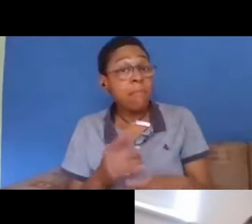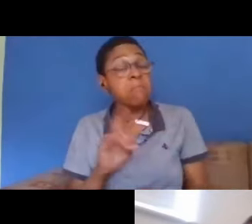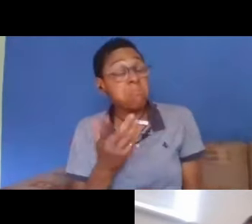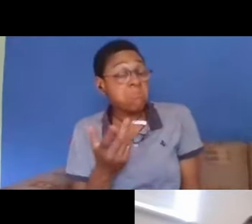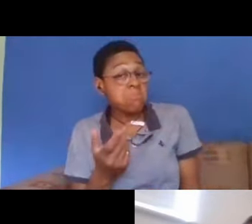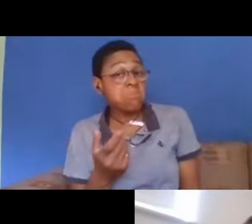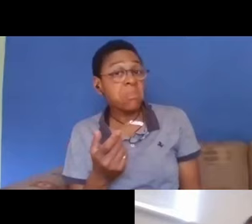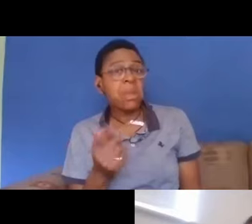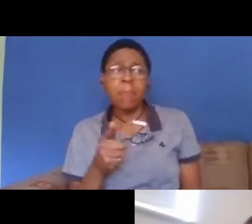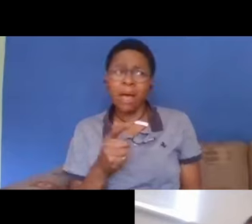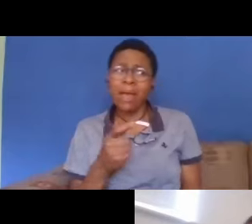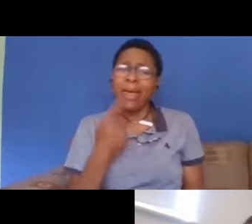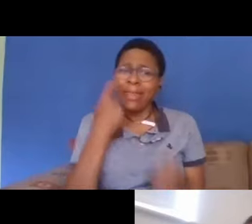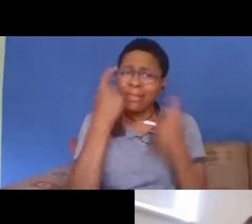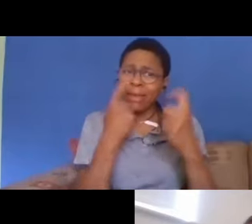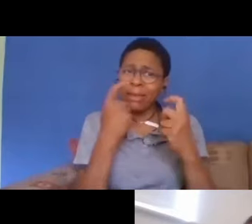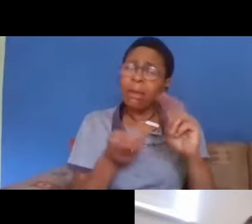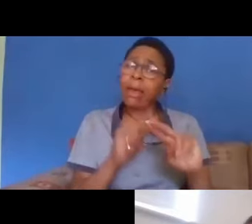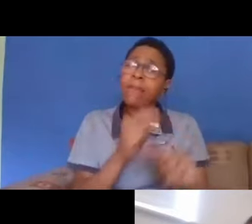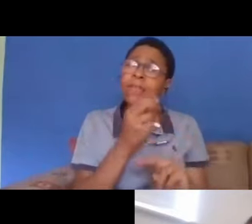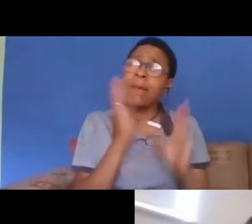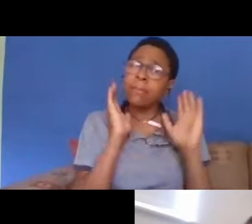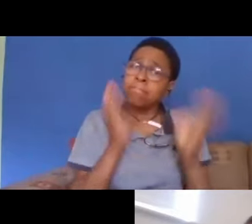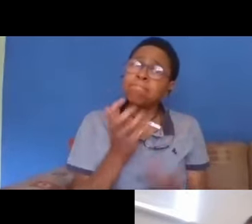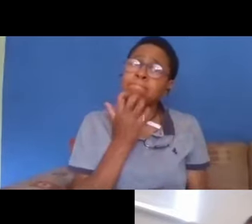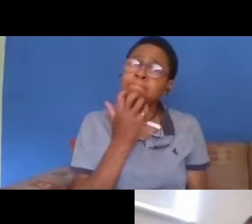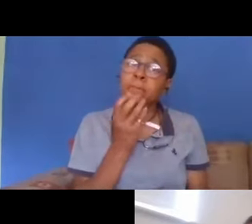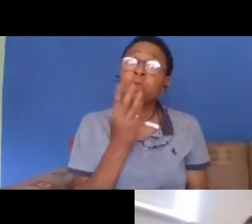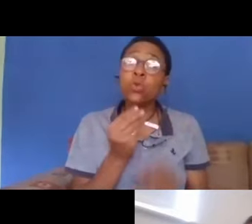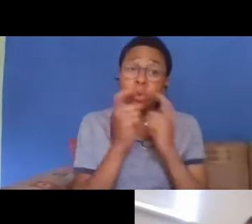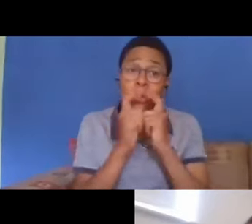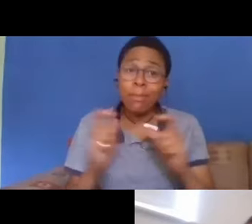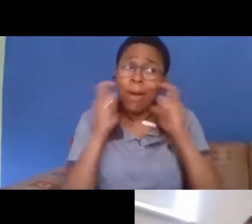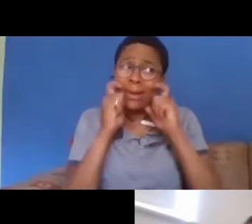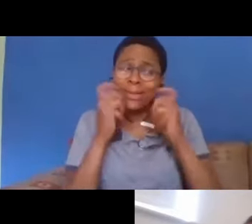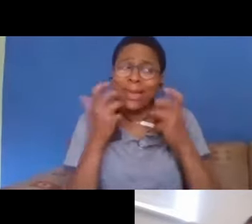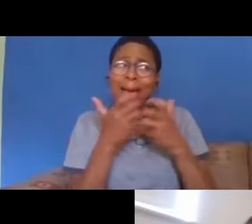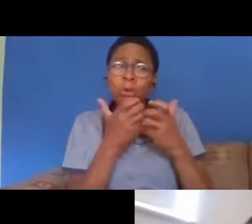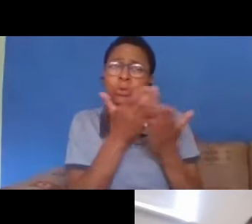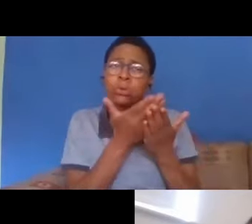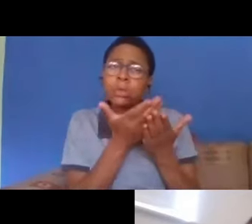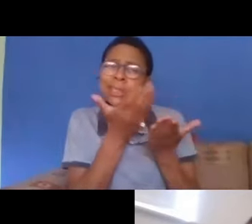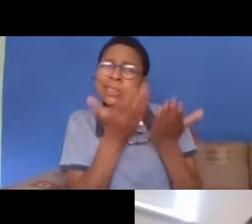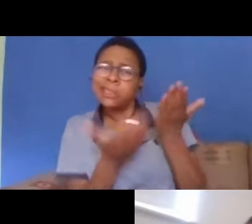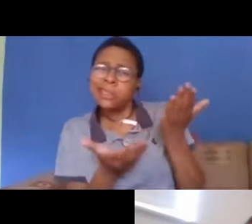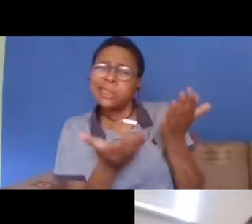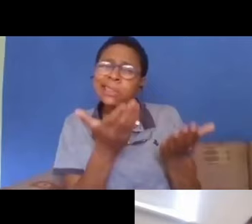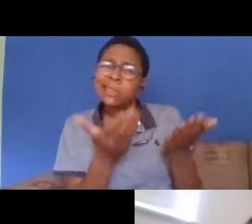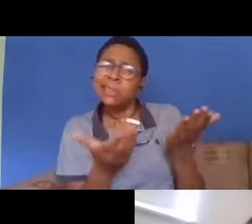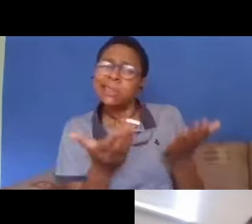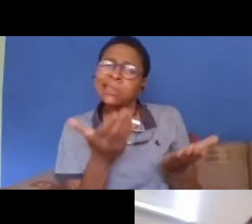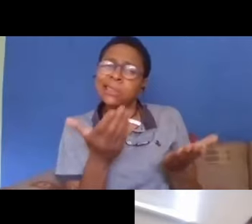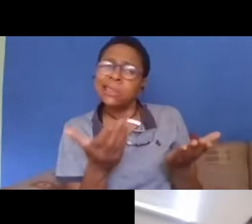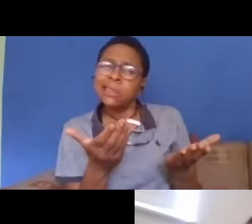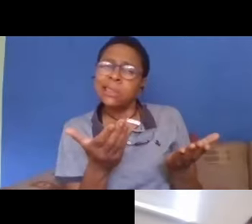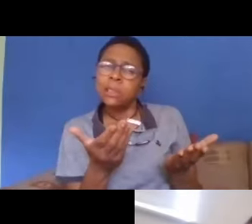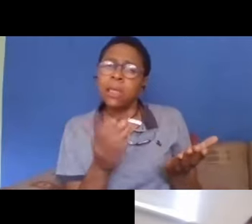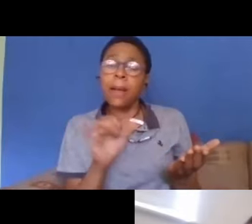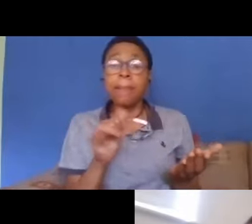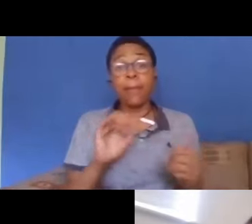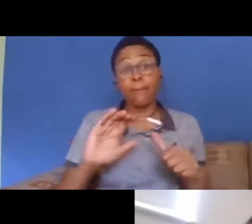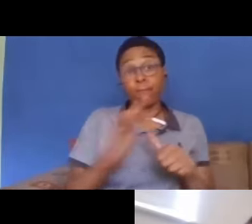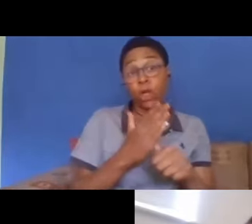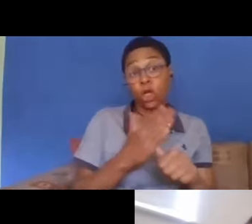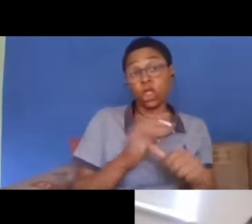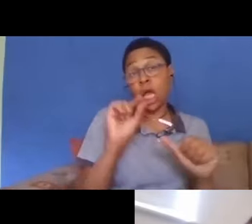especially if they're wearing masks, and you want to have a play first to see